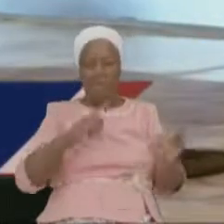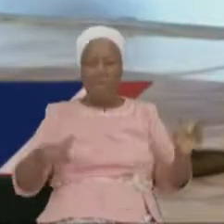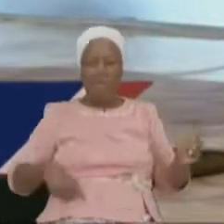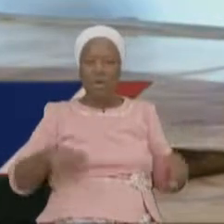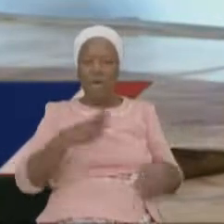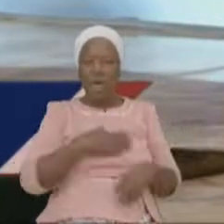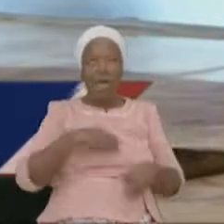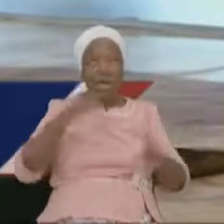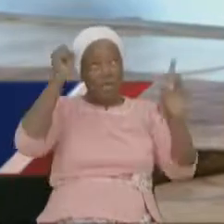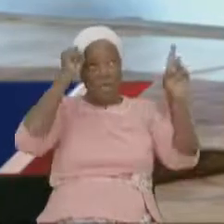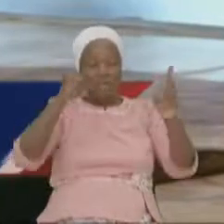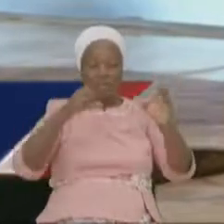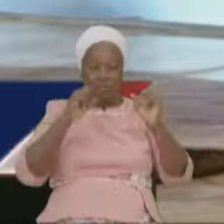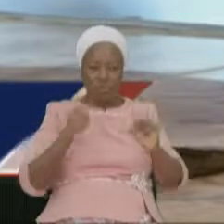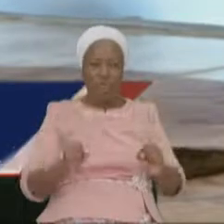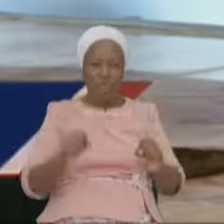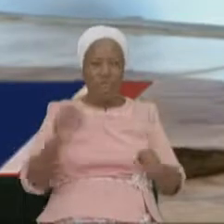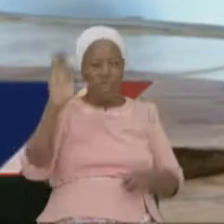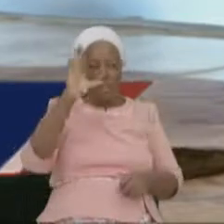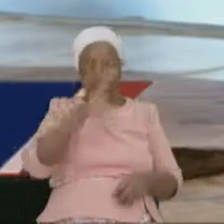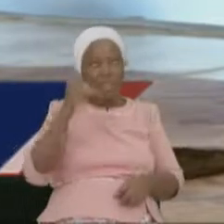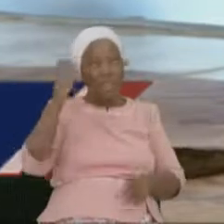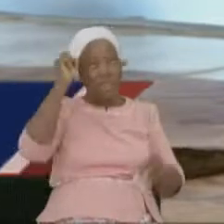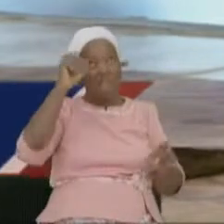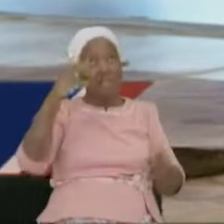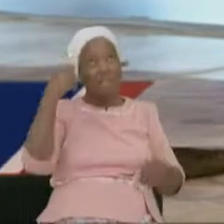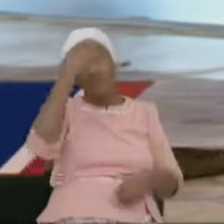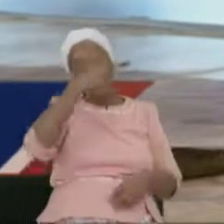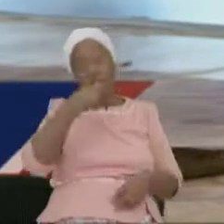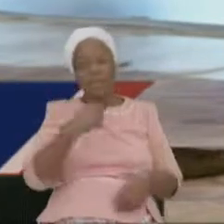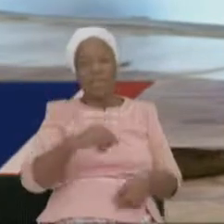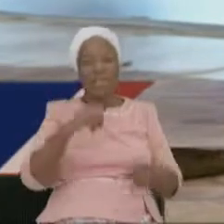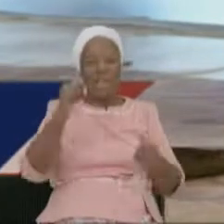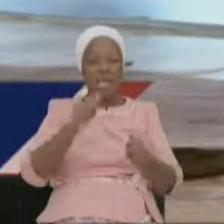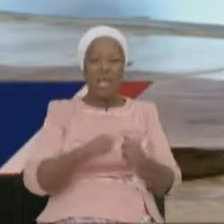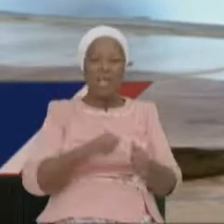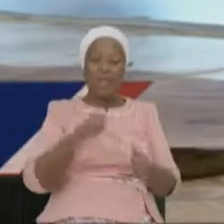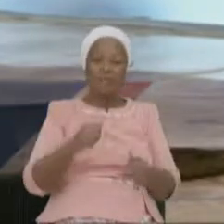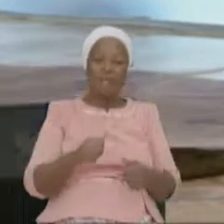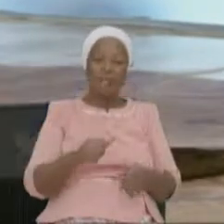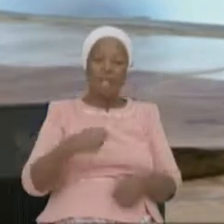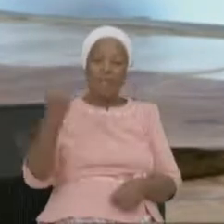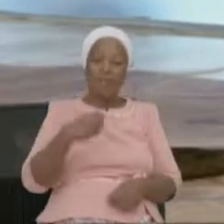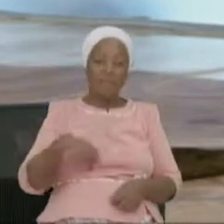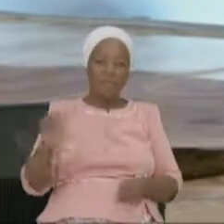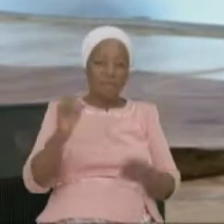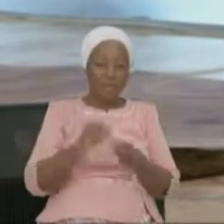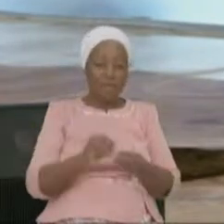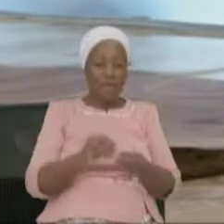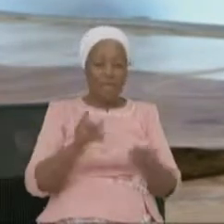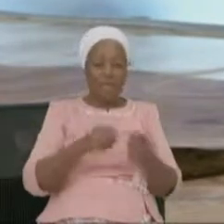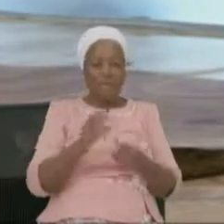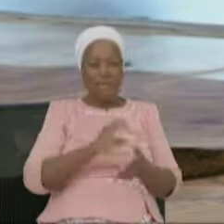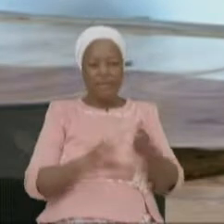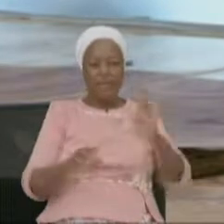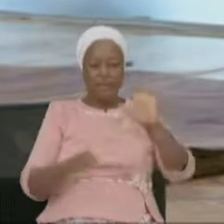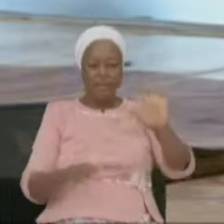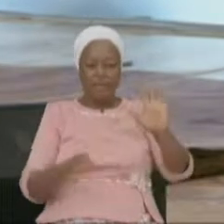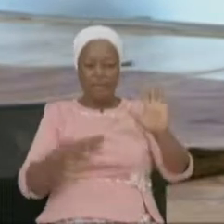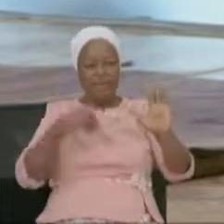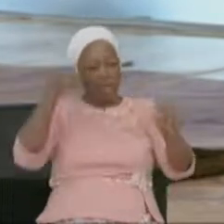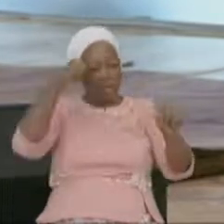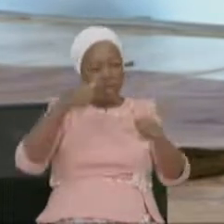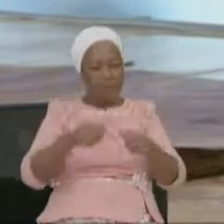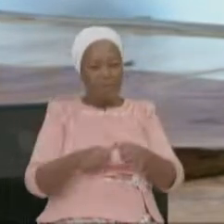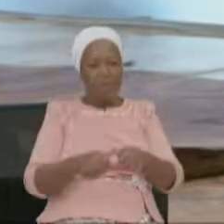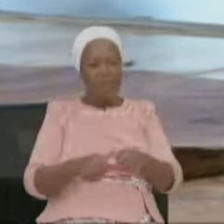his strength. Seek his face evermore. And then in verse 5, it says, remember